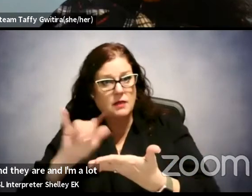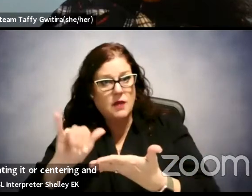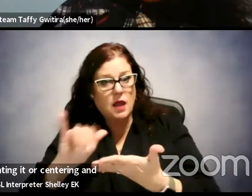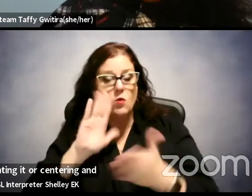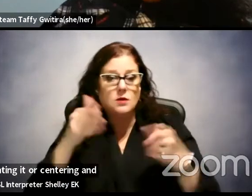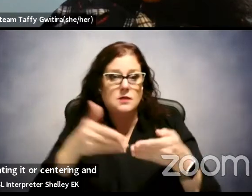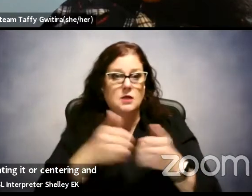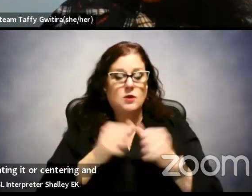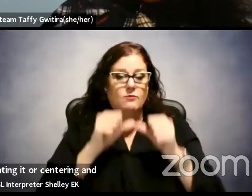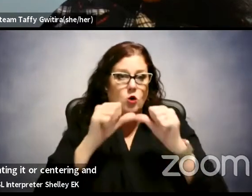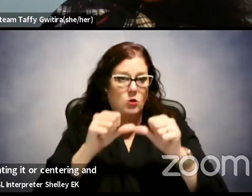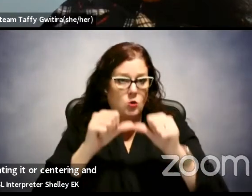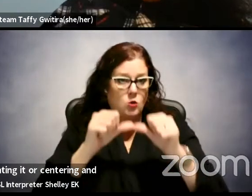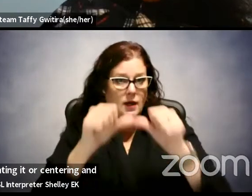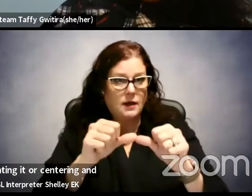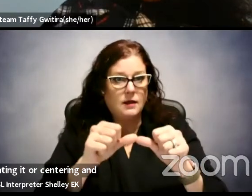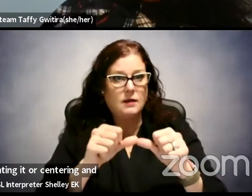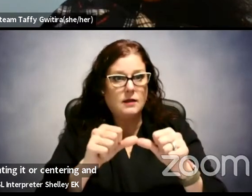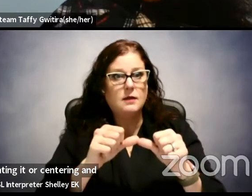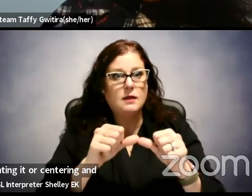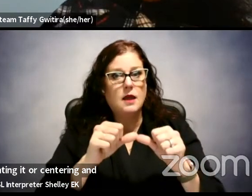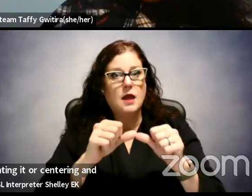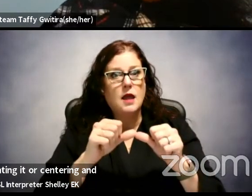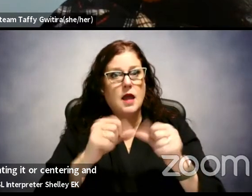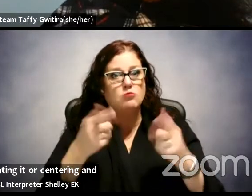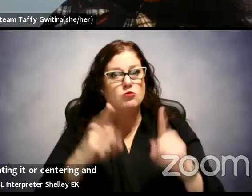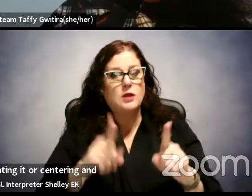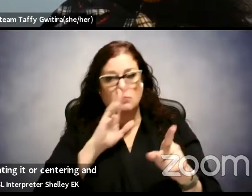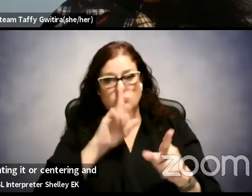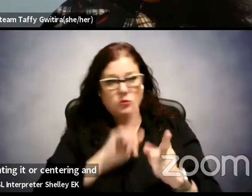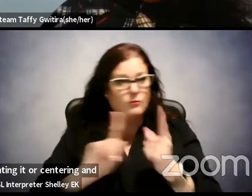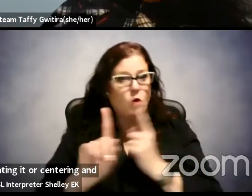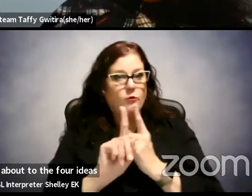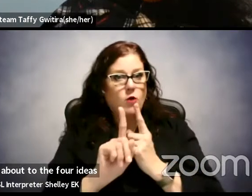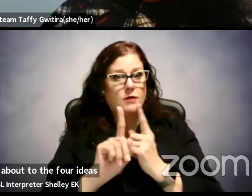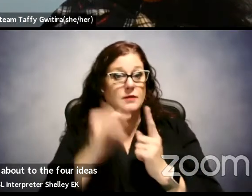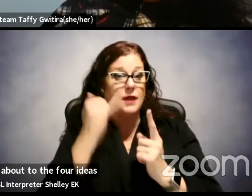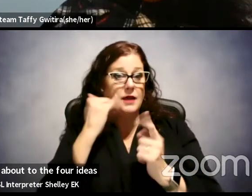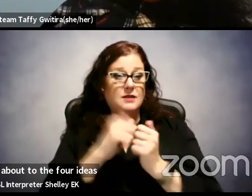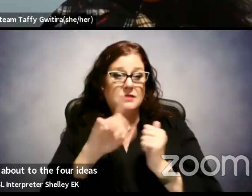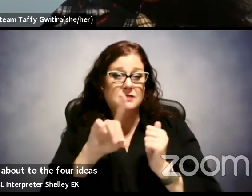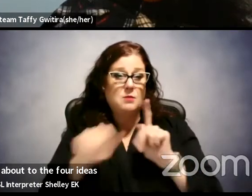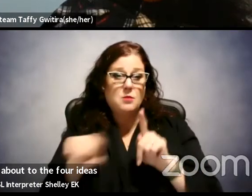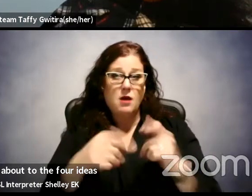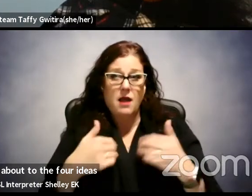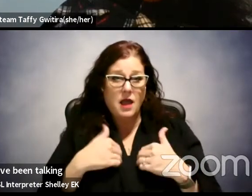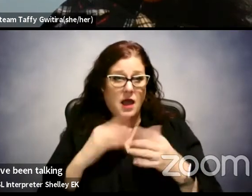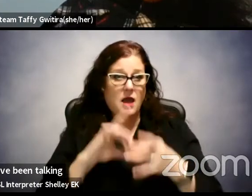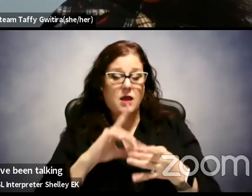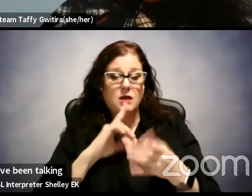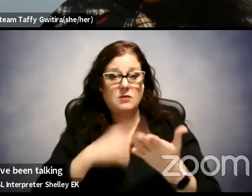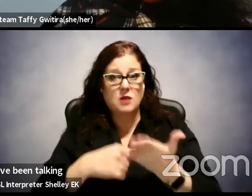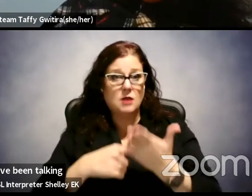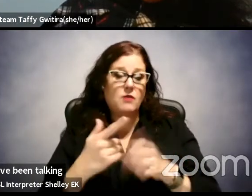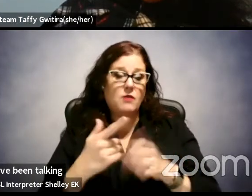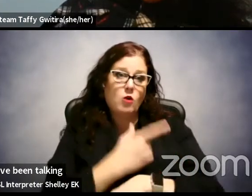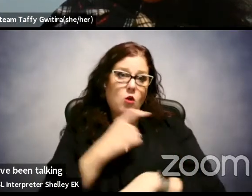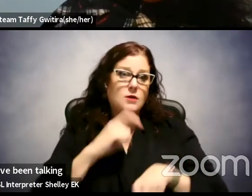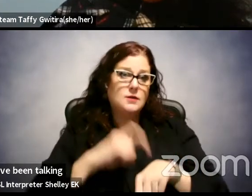and furthering and really bringing about to the fore ideas that disabled people have been talking about for a long